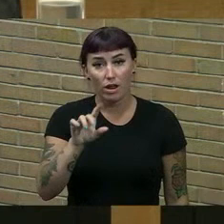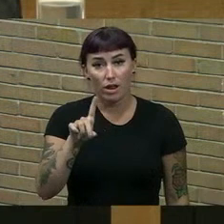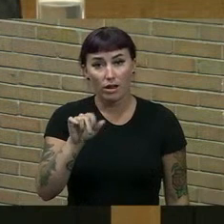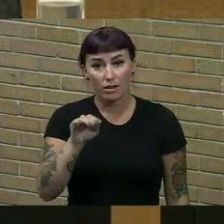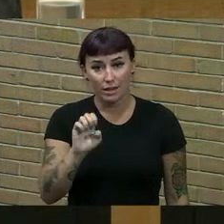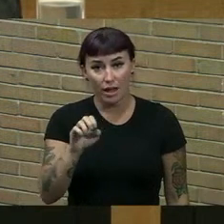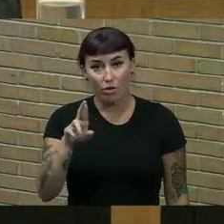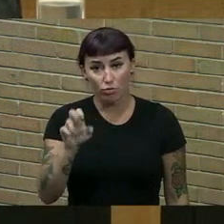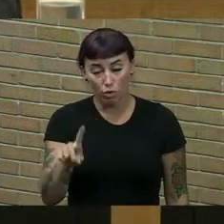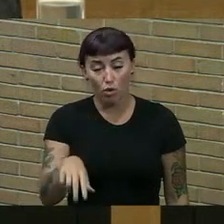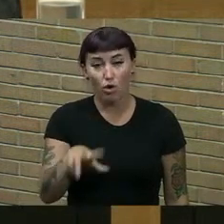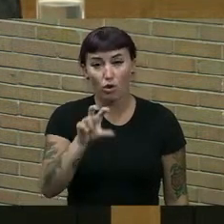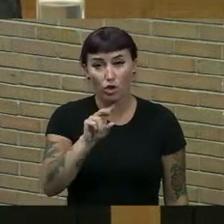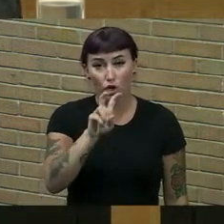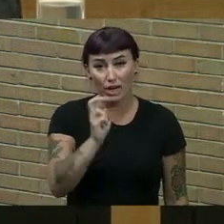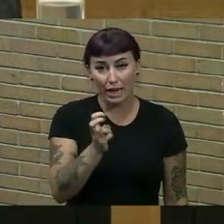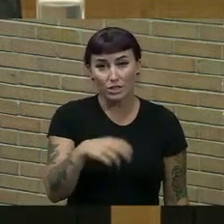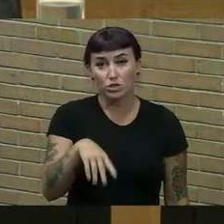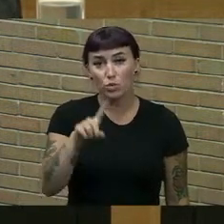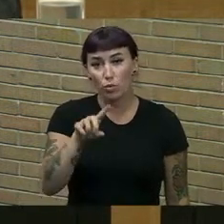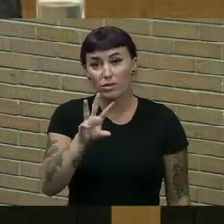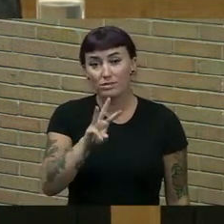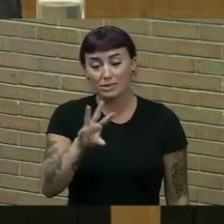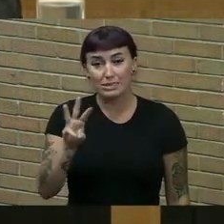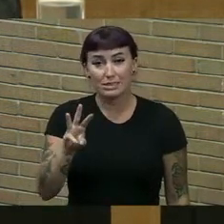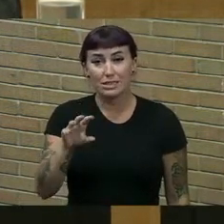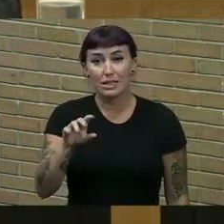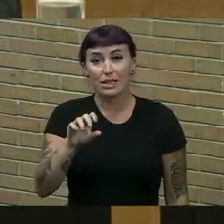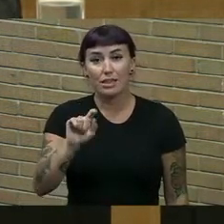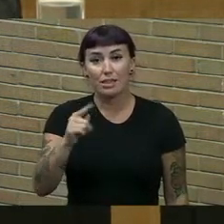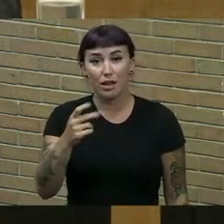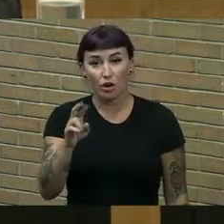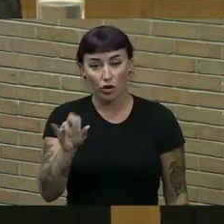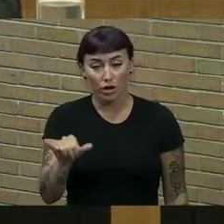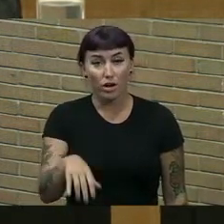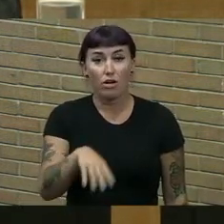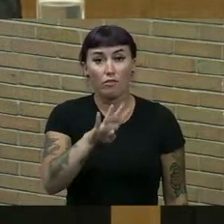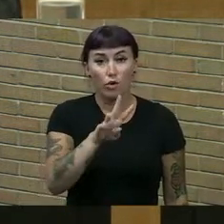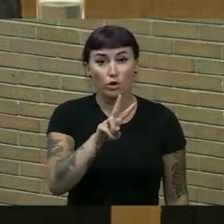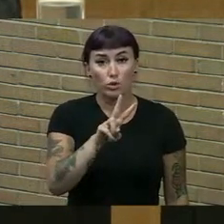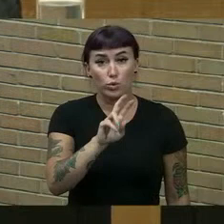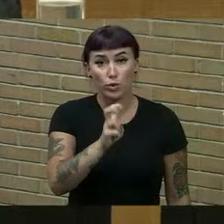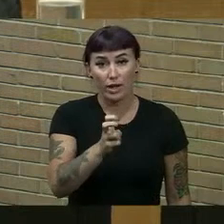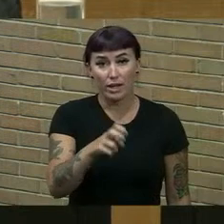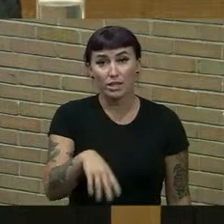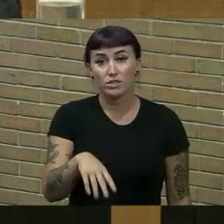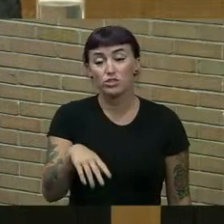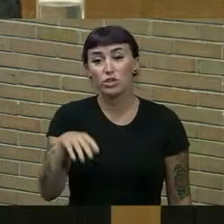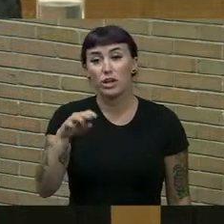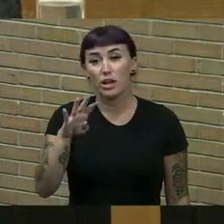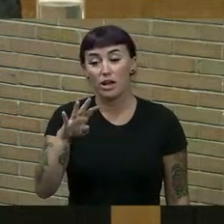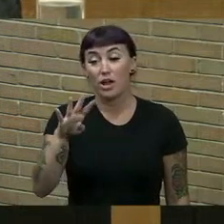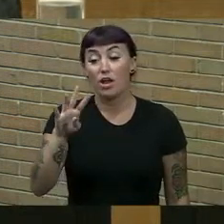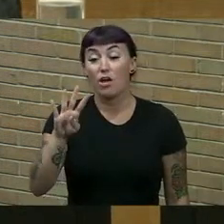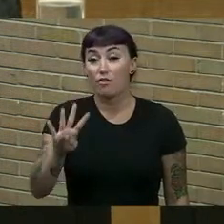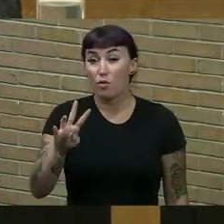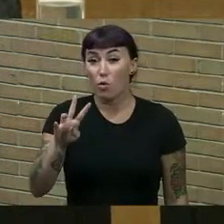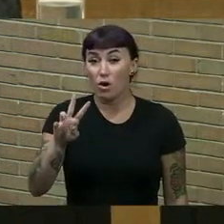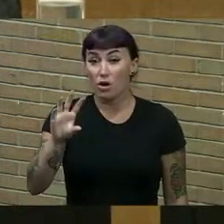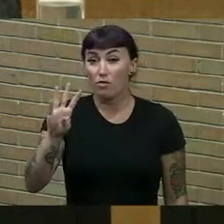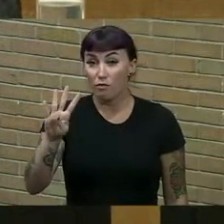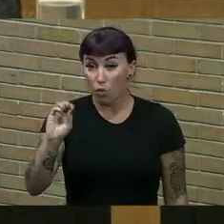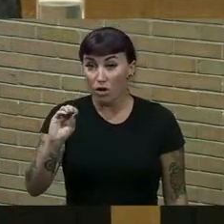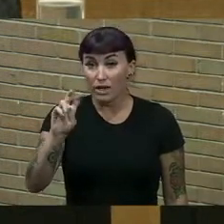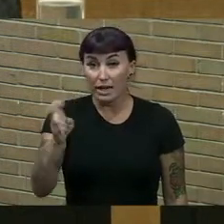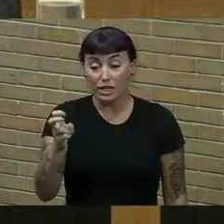30-inch silver maple at 166 Thackeray, a 42-inch silver maple and a 40-inch American elm at 50